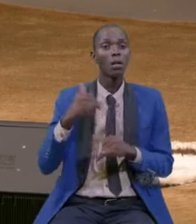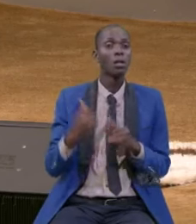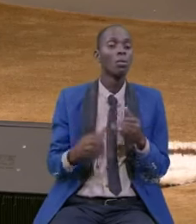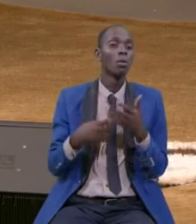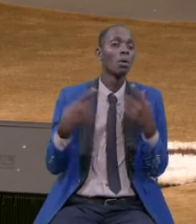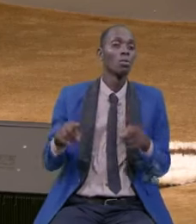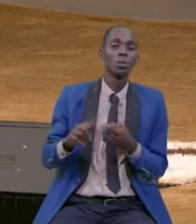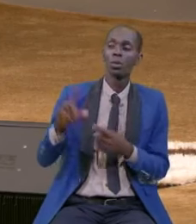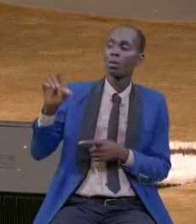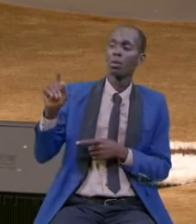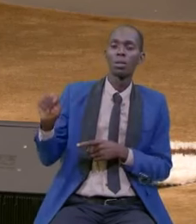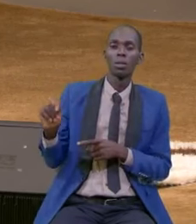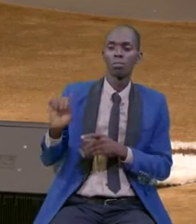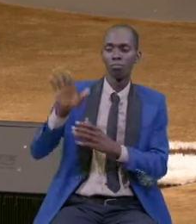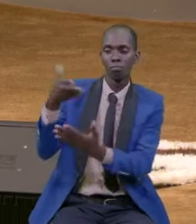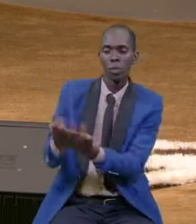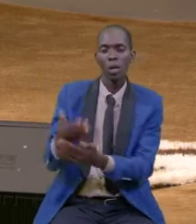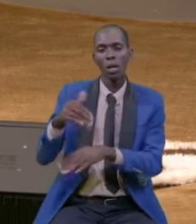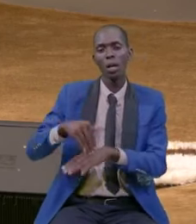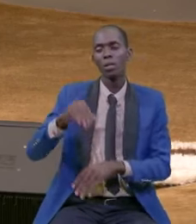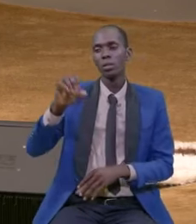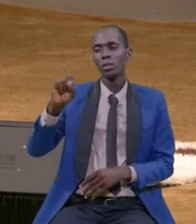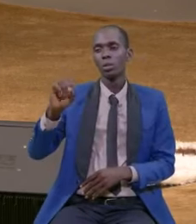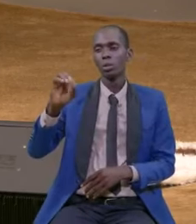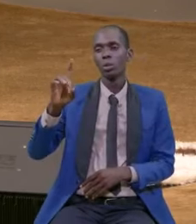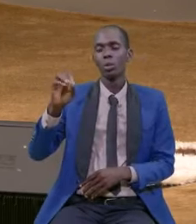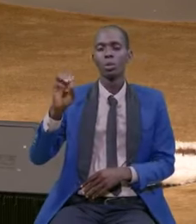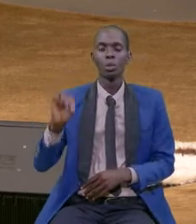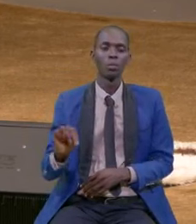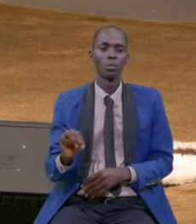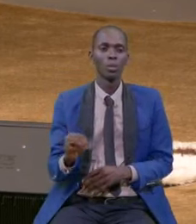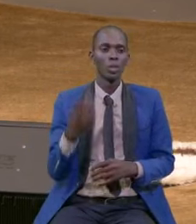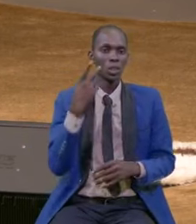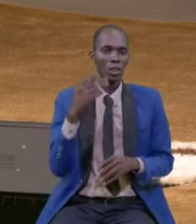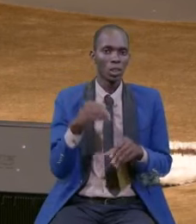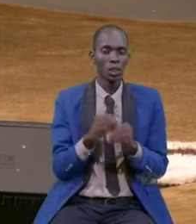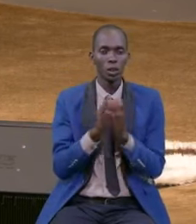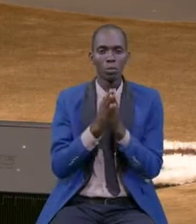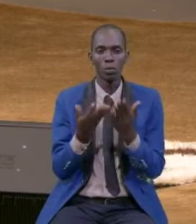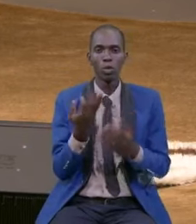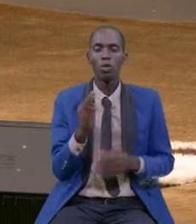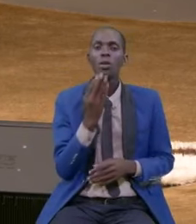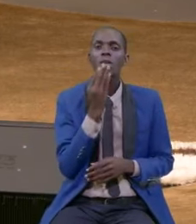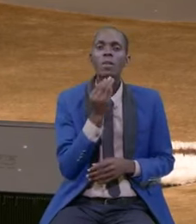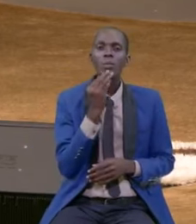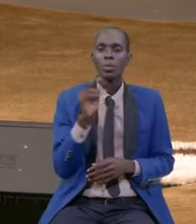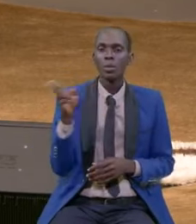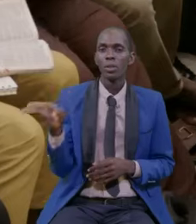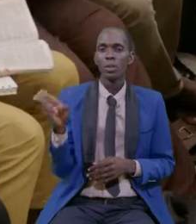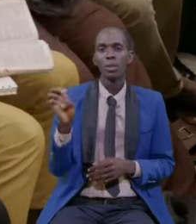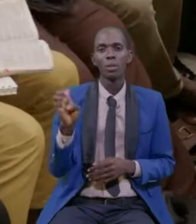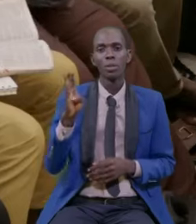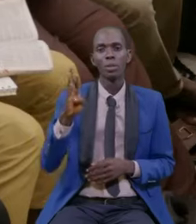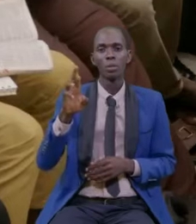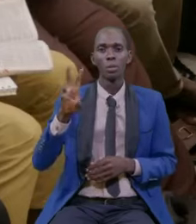in Sodom in um Hebrews chapter 6 and I'm reading here